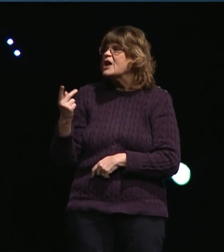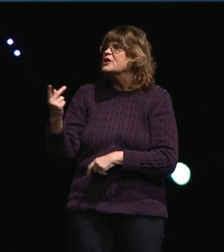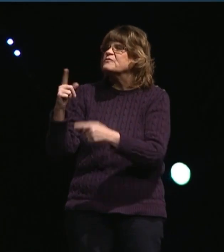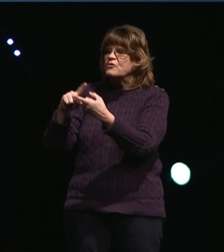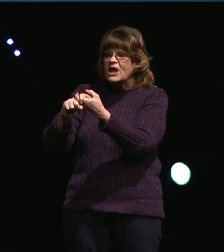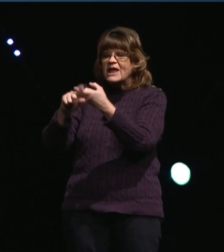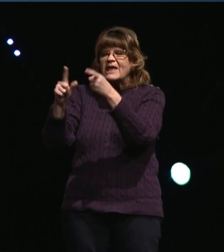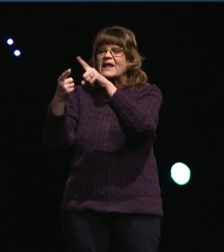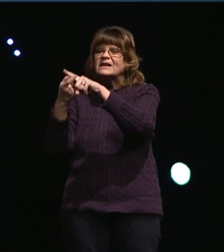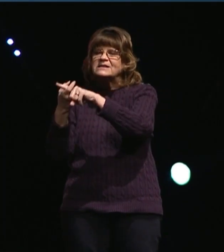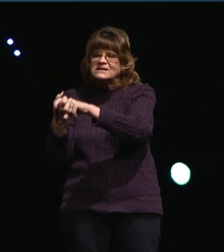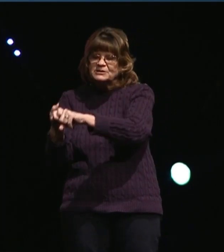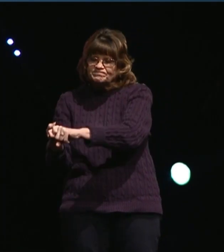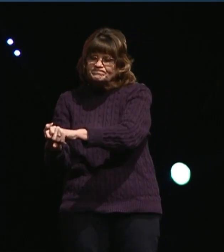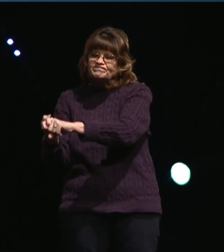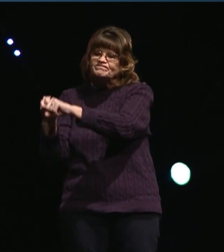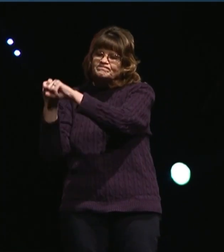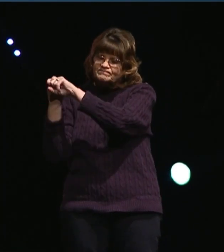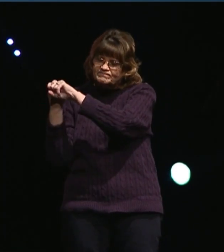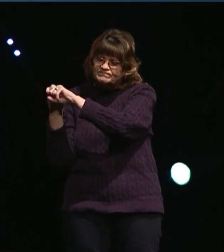Got a friend,